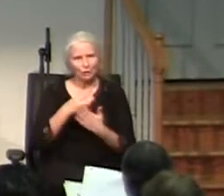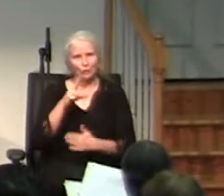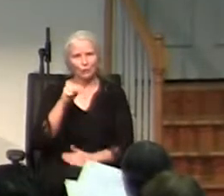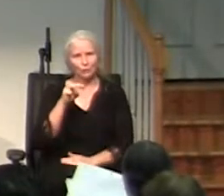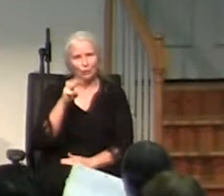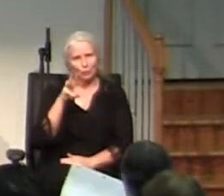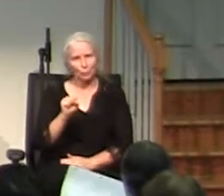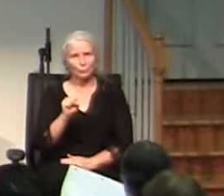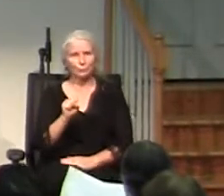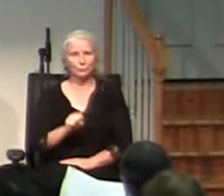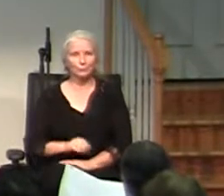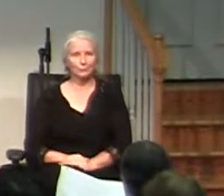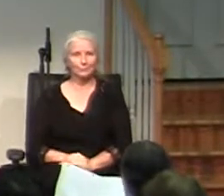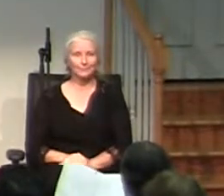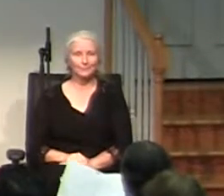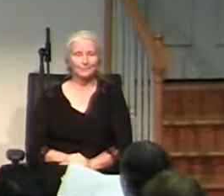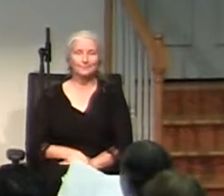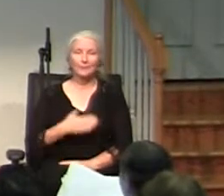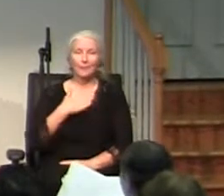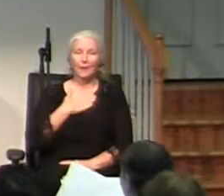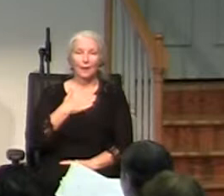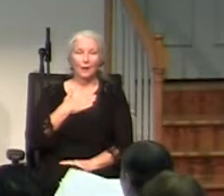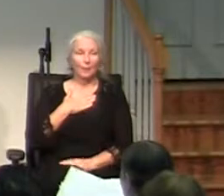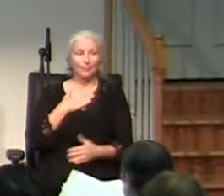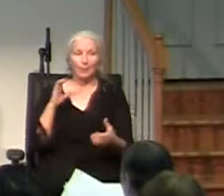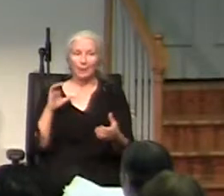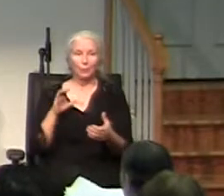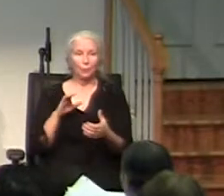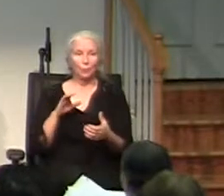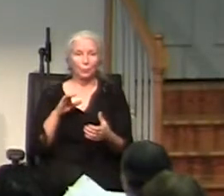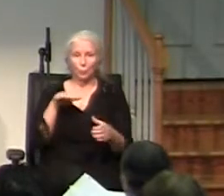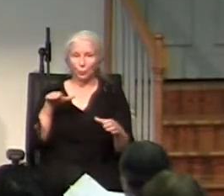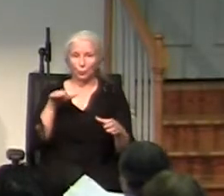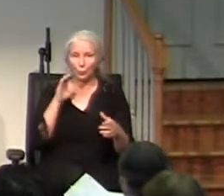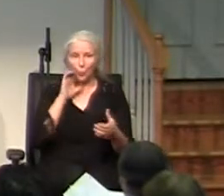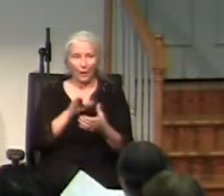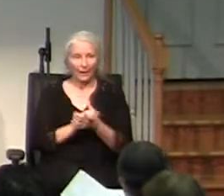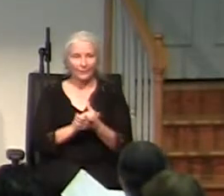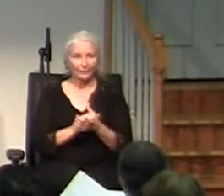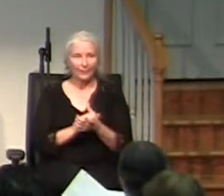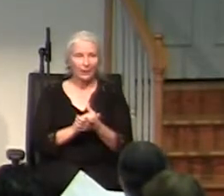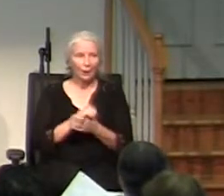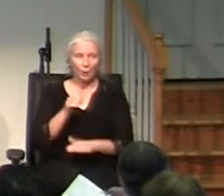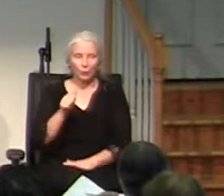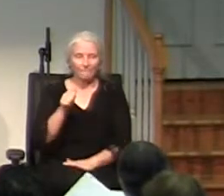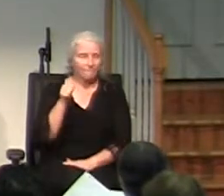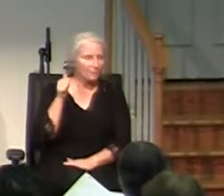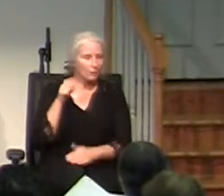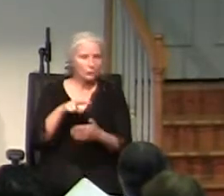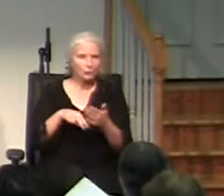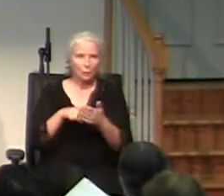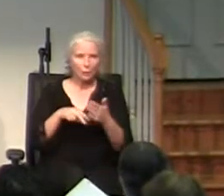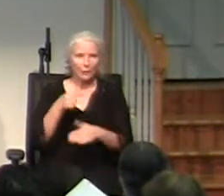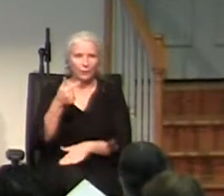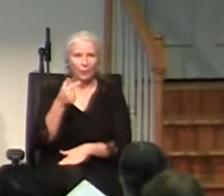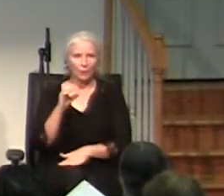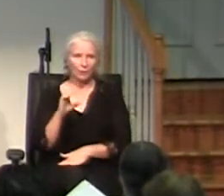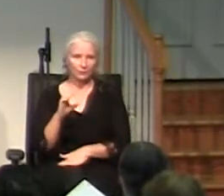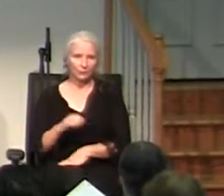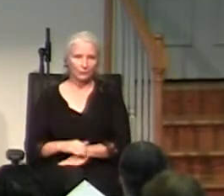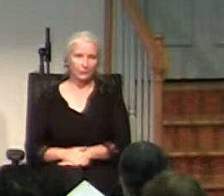And but you know, my wife would not read the Great Controversy until after we were married, and she began to